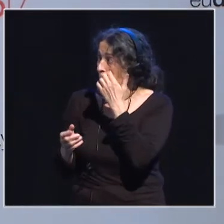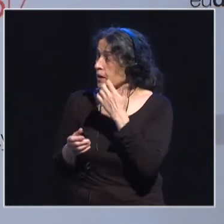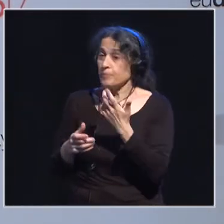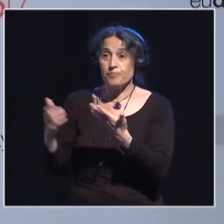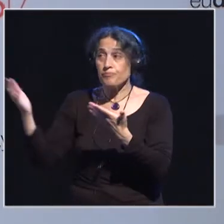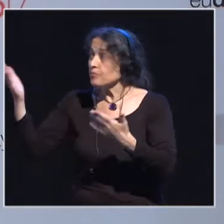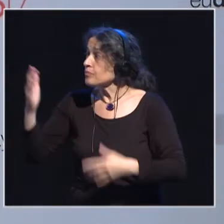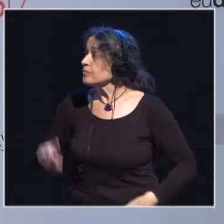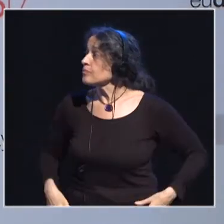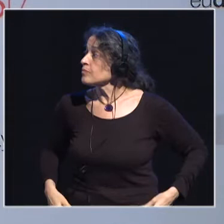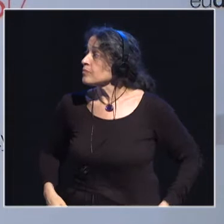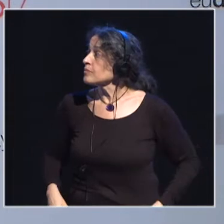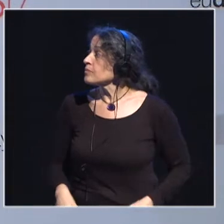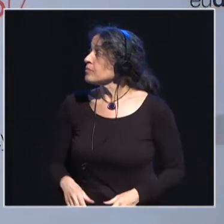yes.